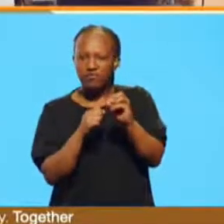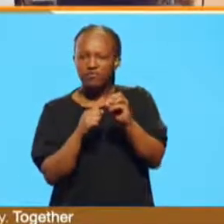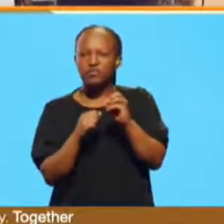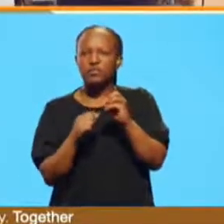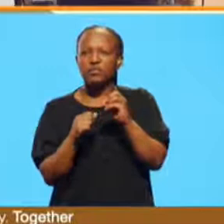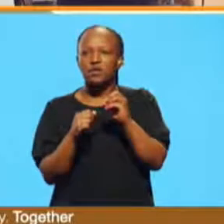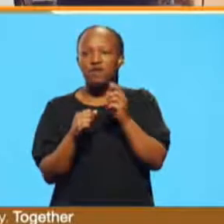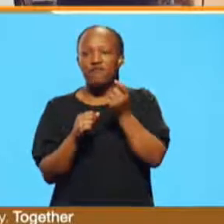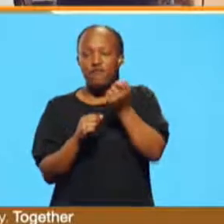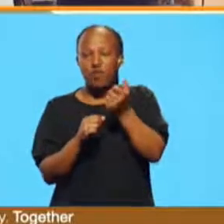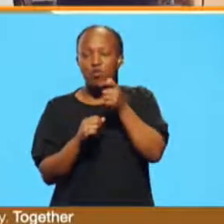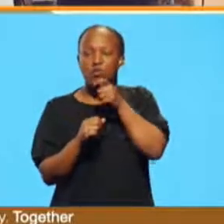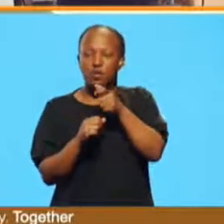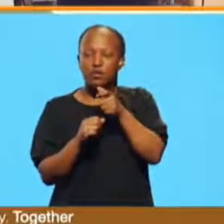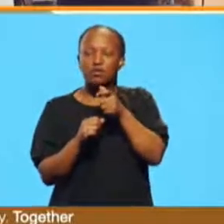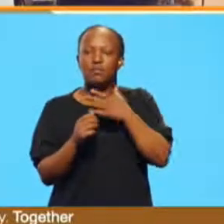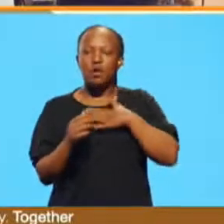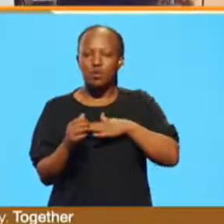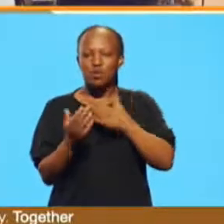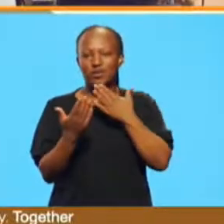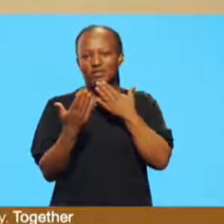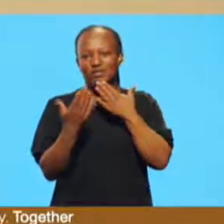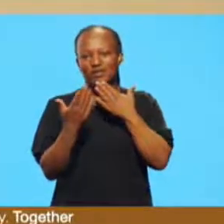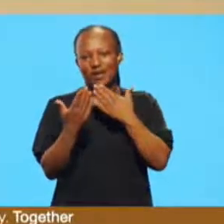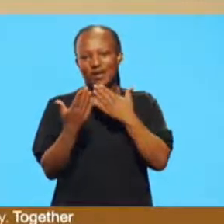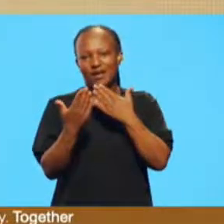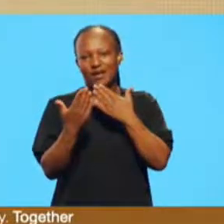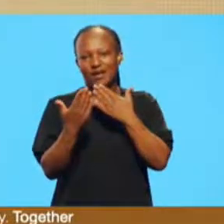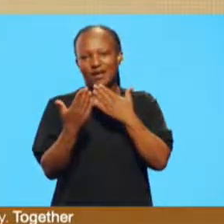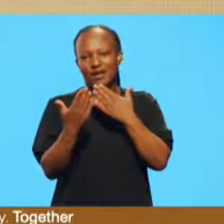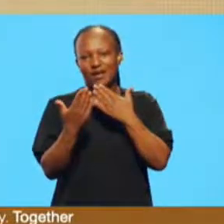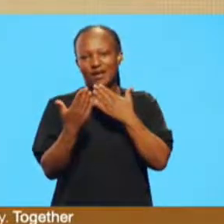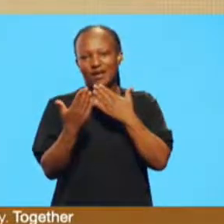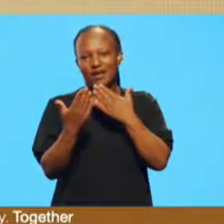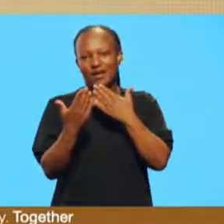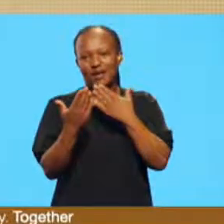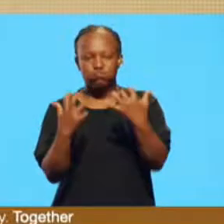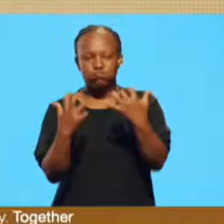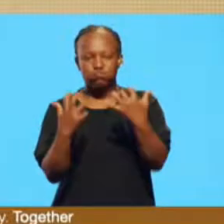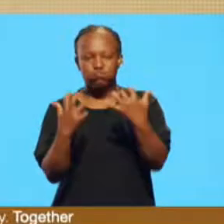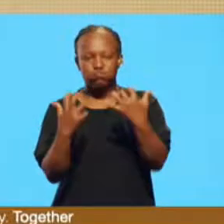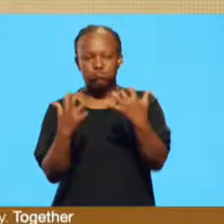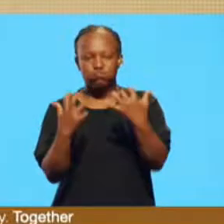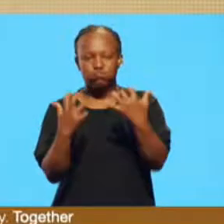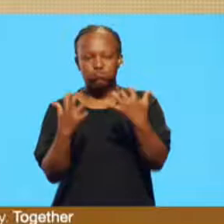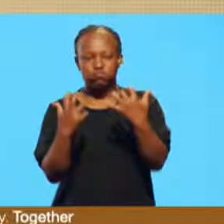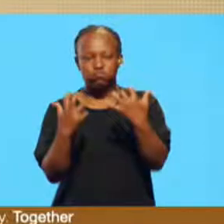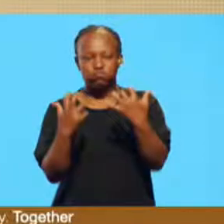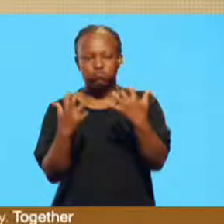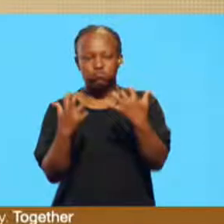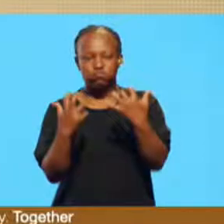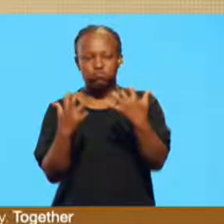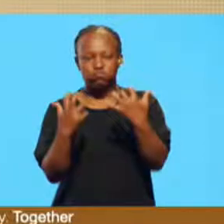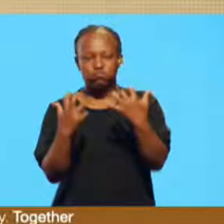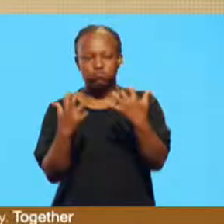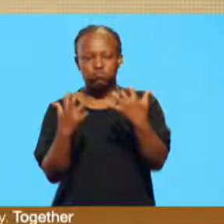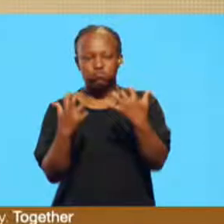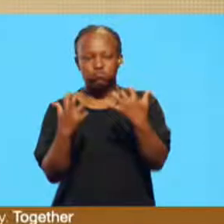like to thank everyone who listened to this presentation, and I will ensure, because this is a very